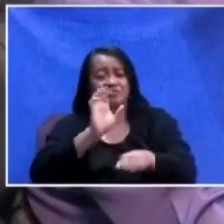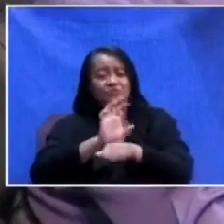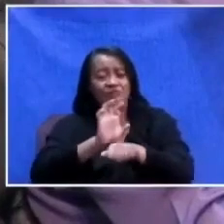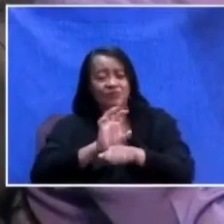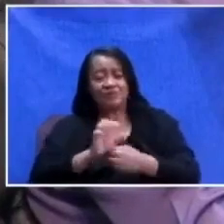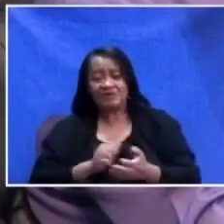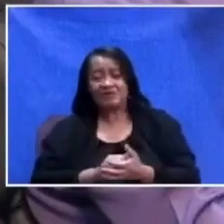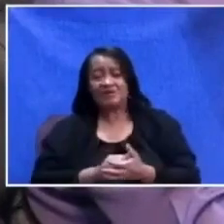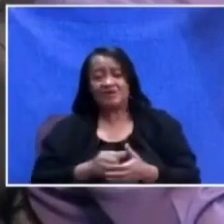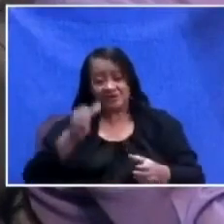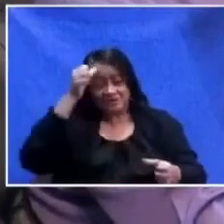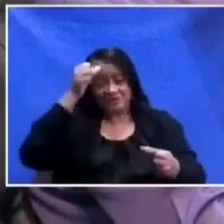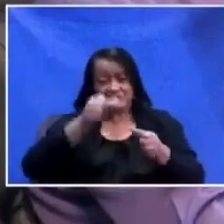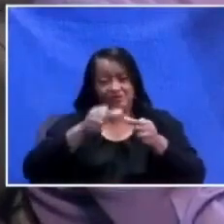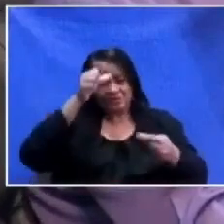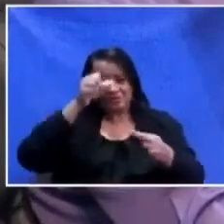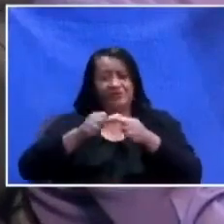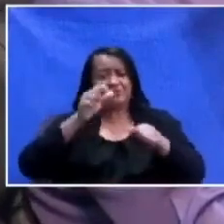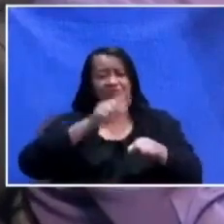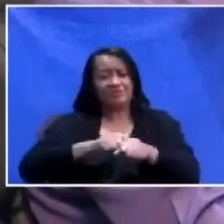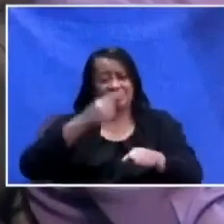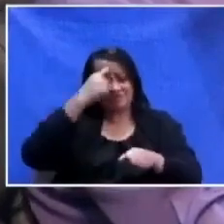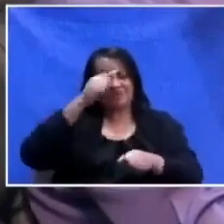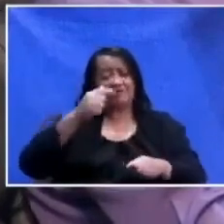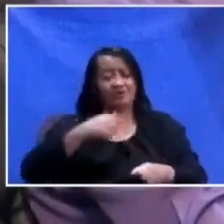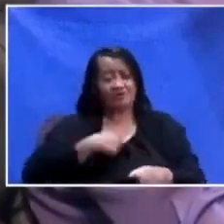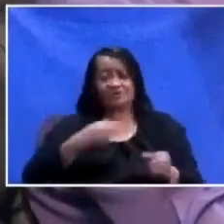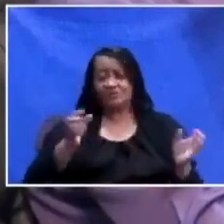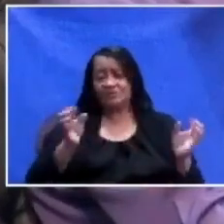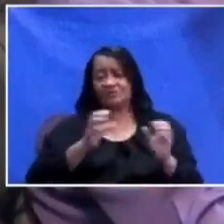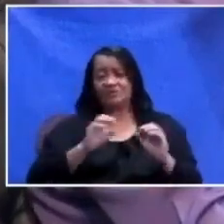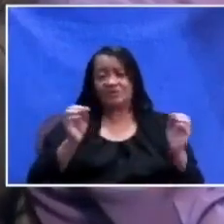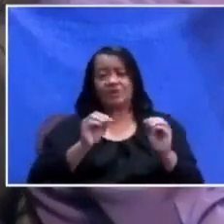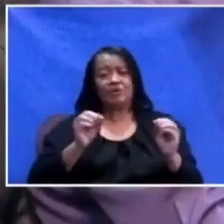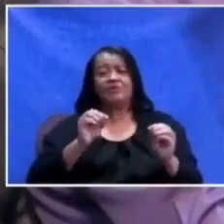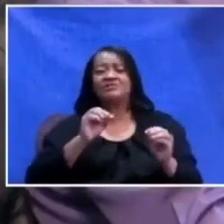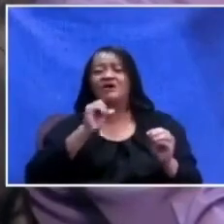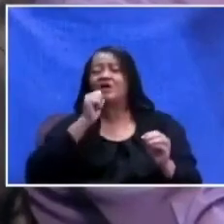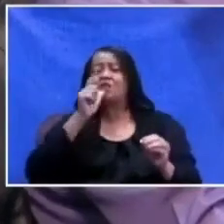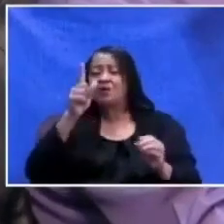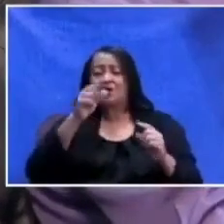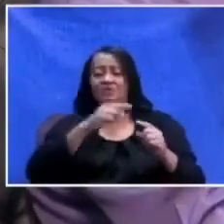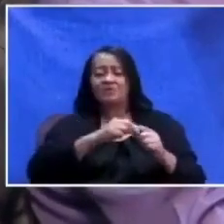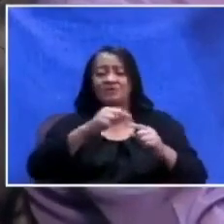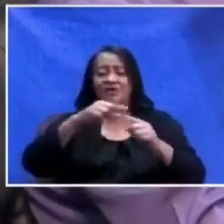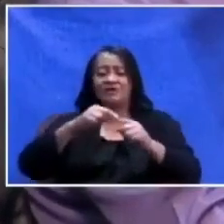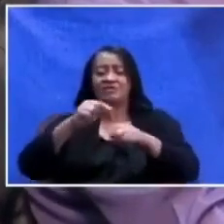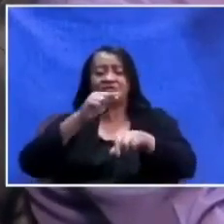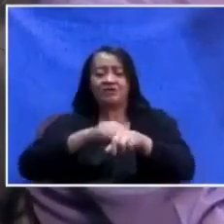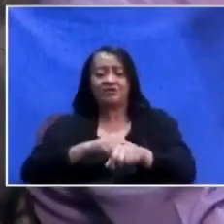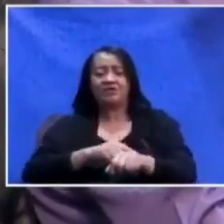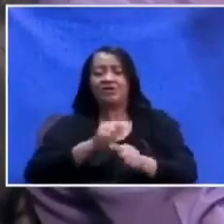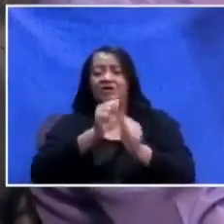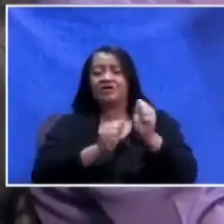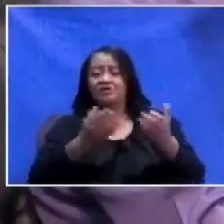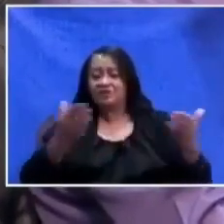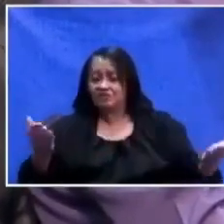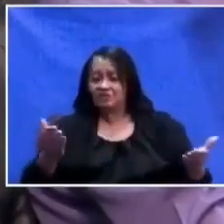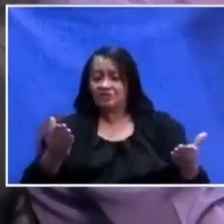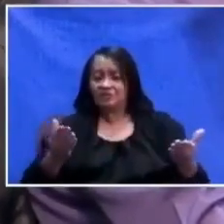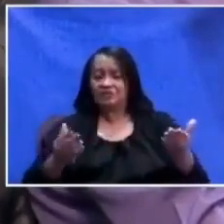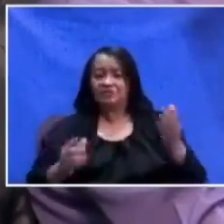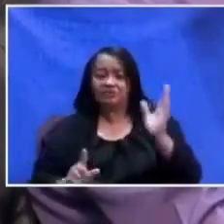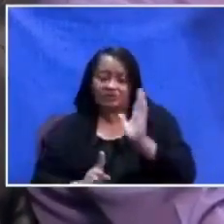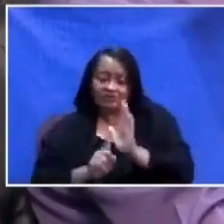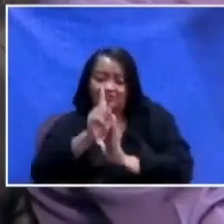There's so many memorable moments. For me, there isn't one particular one, because every phase of the growth